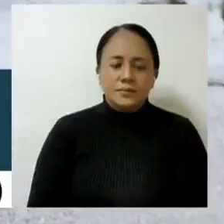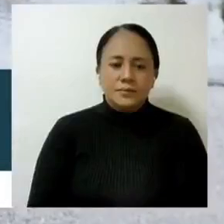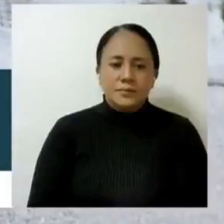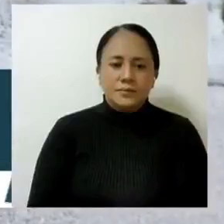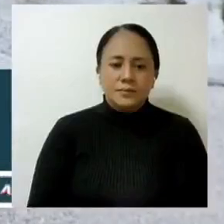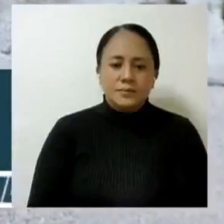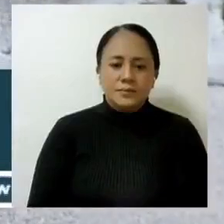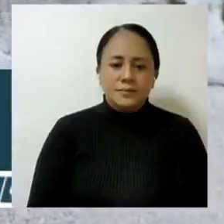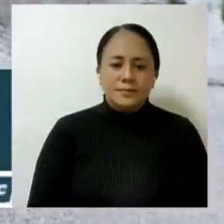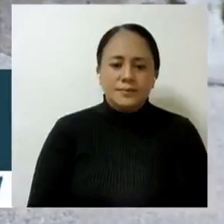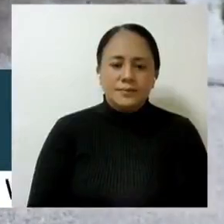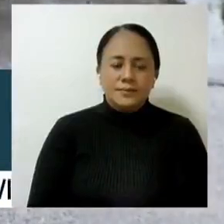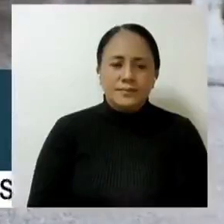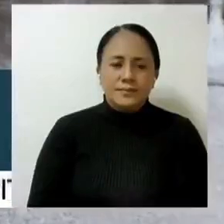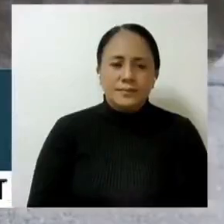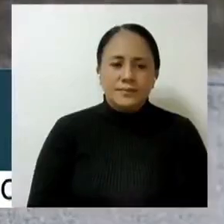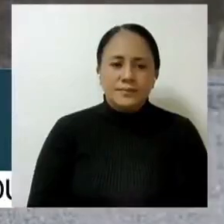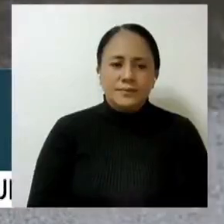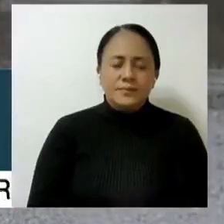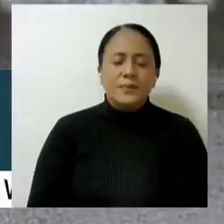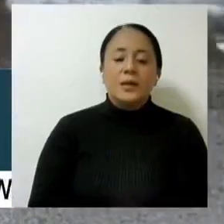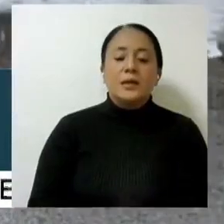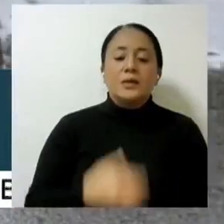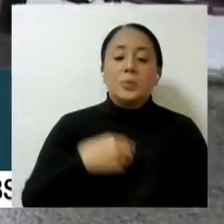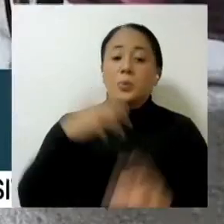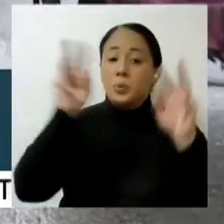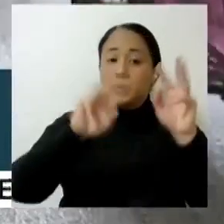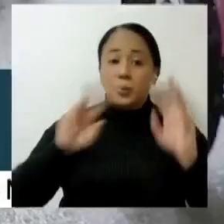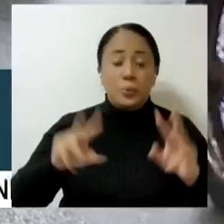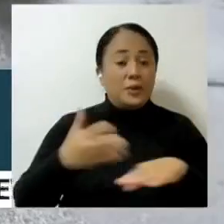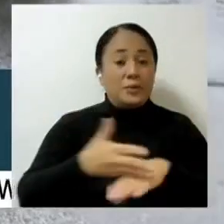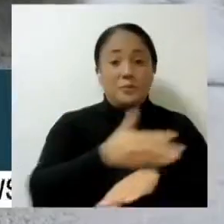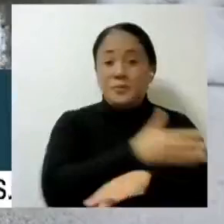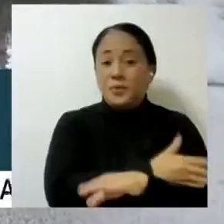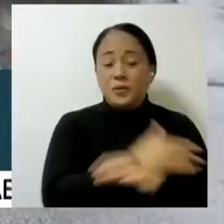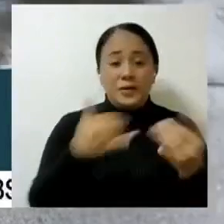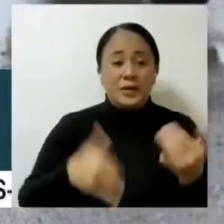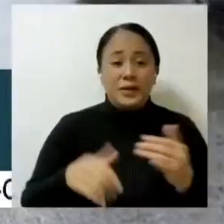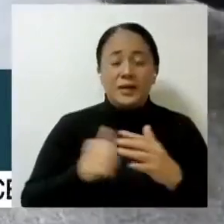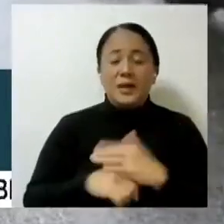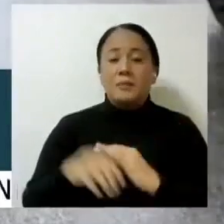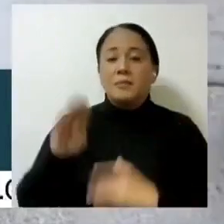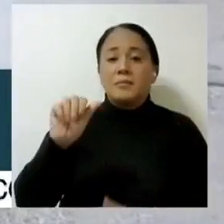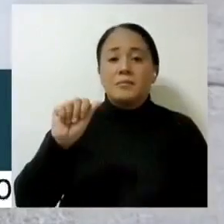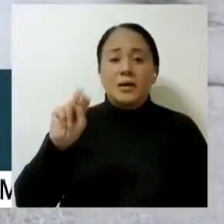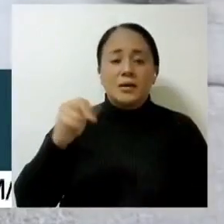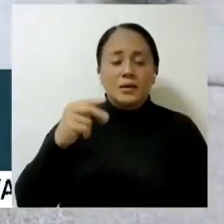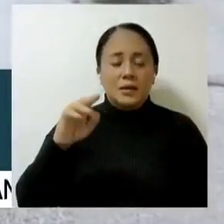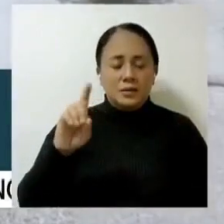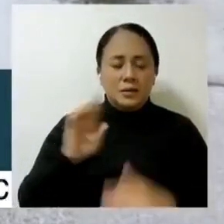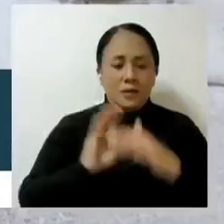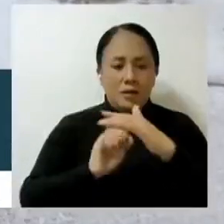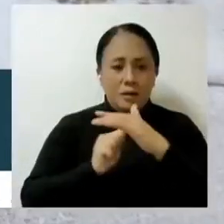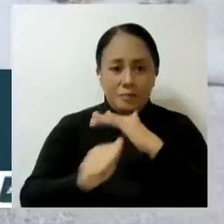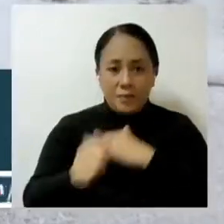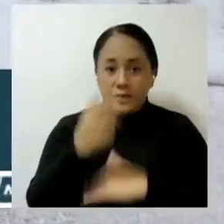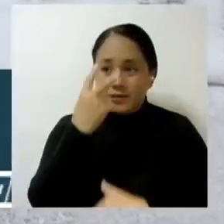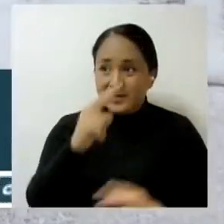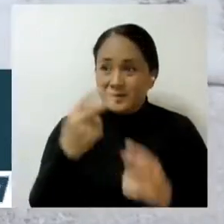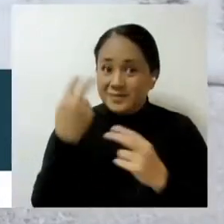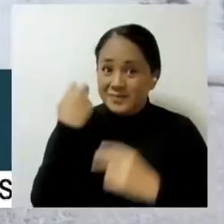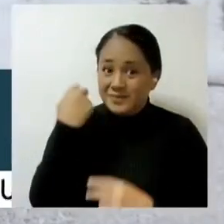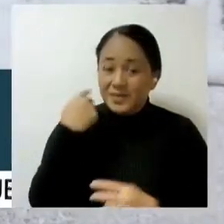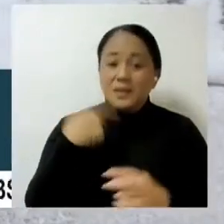Stanley, weather is a lot better here in Bangkat Abra this morning. As you can see here behind me, some residents are slowly returning to